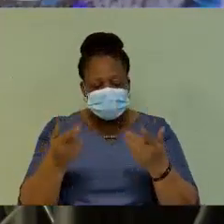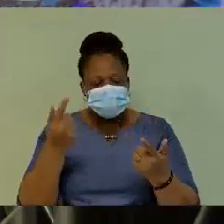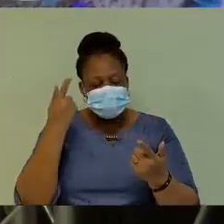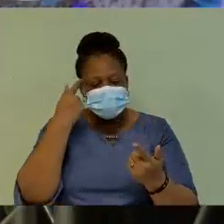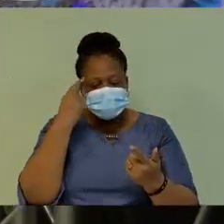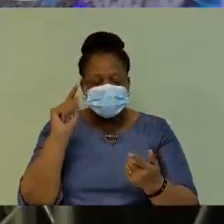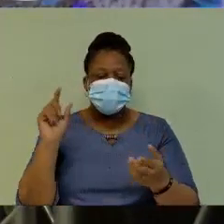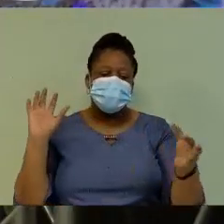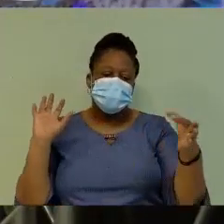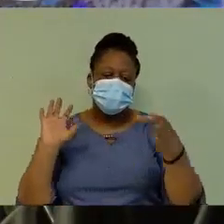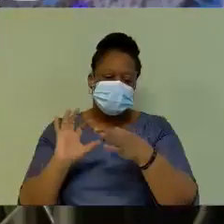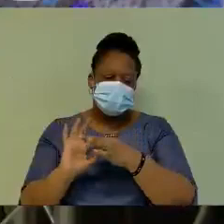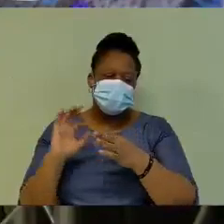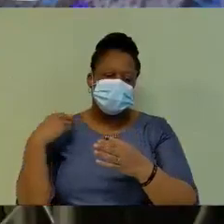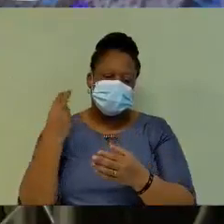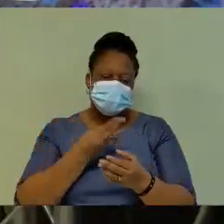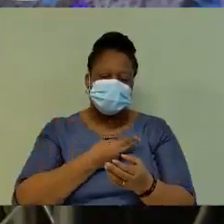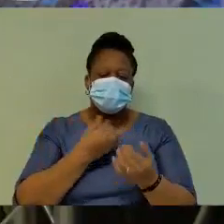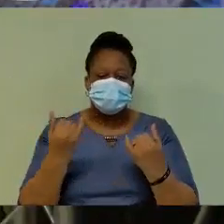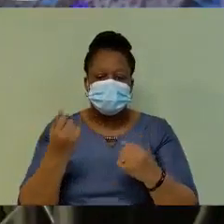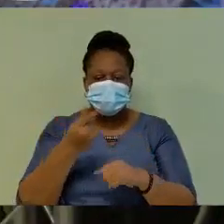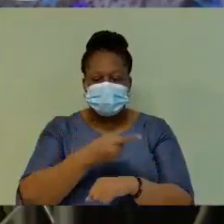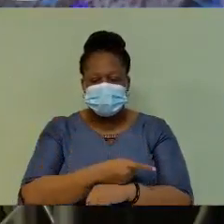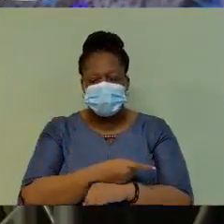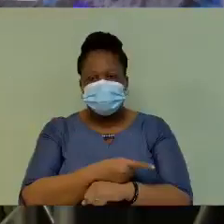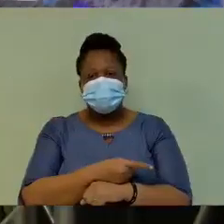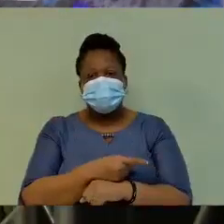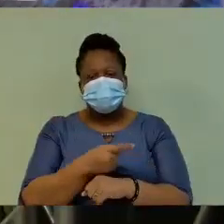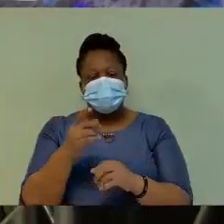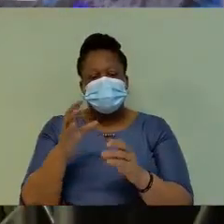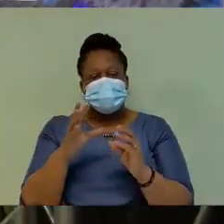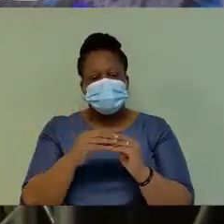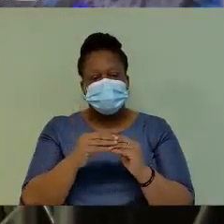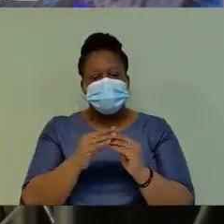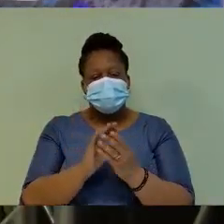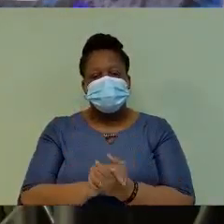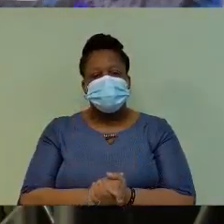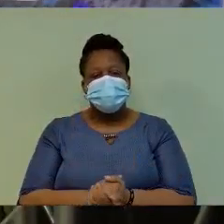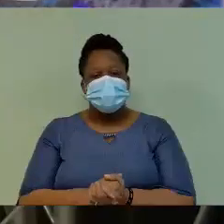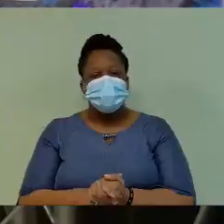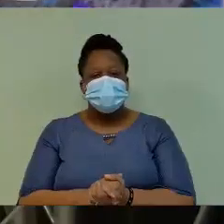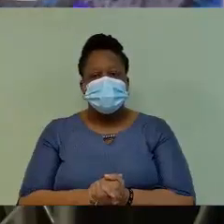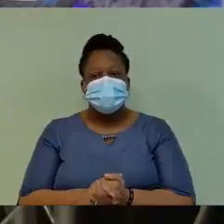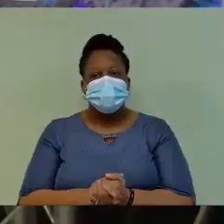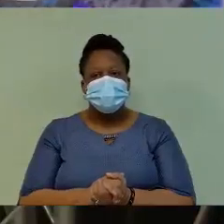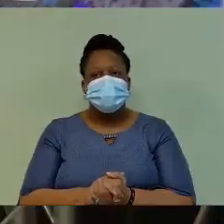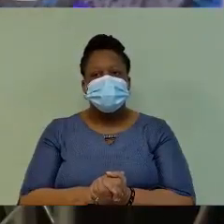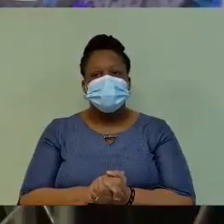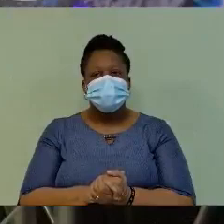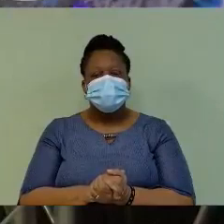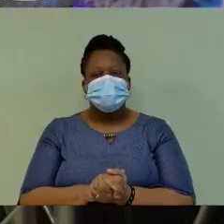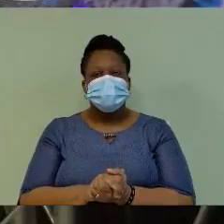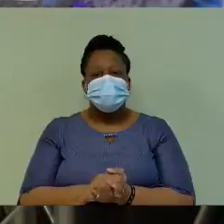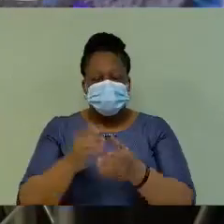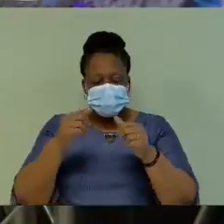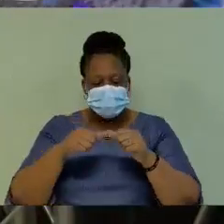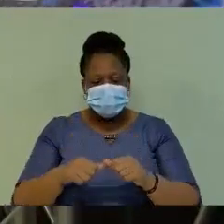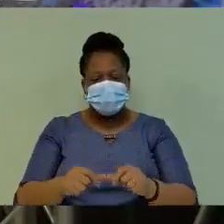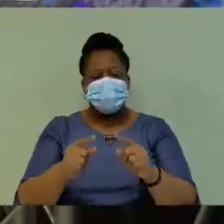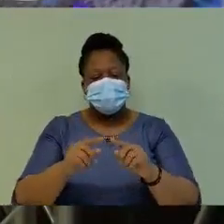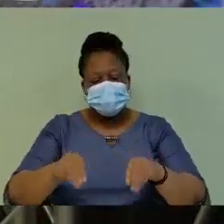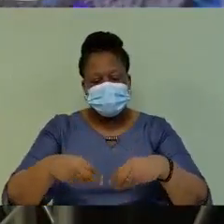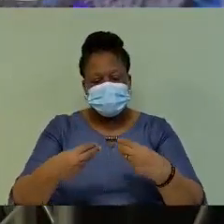for joining us for today's daily briefing. We continue to update you on